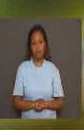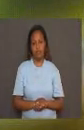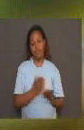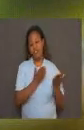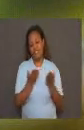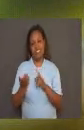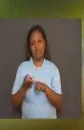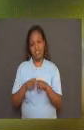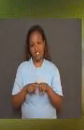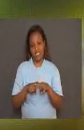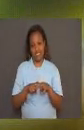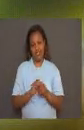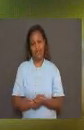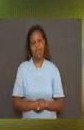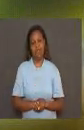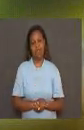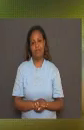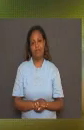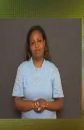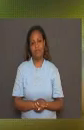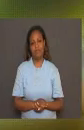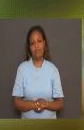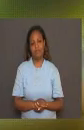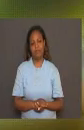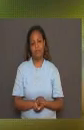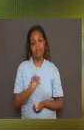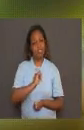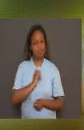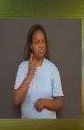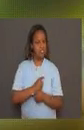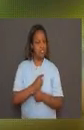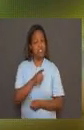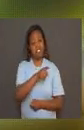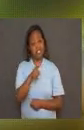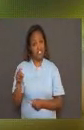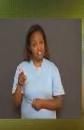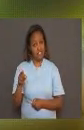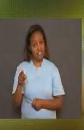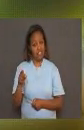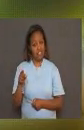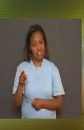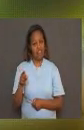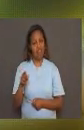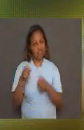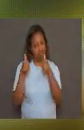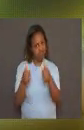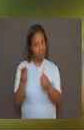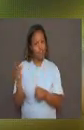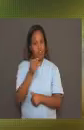Welcome back. I am sure you had some